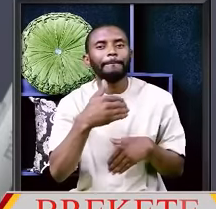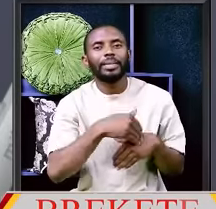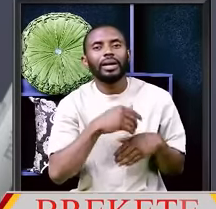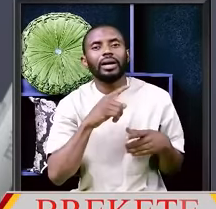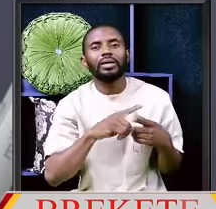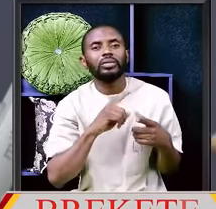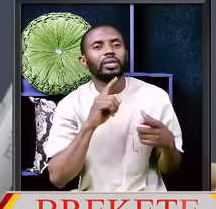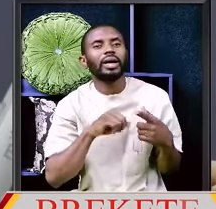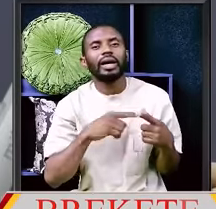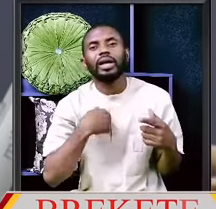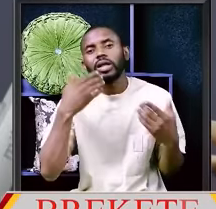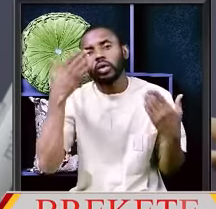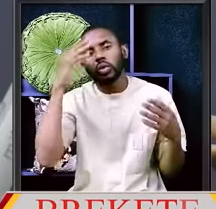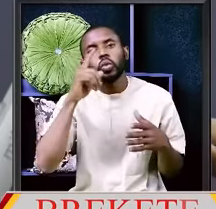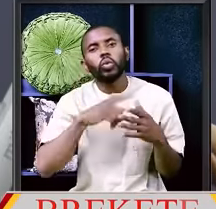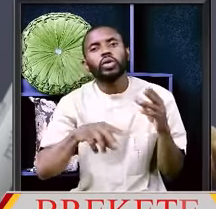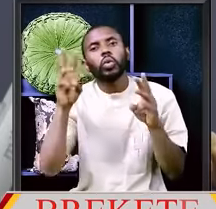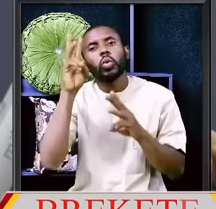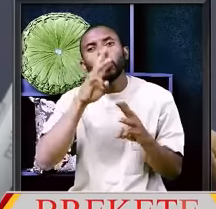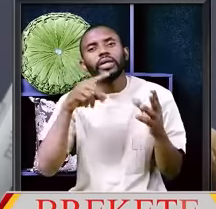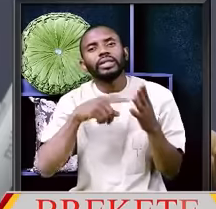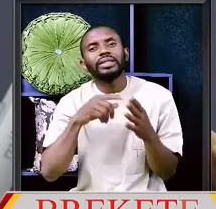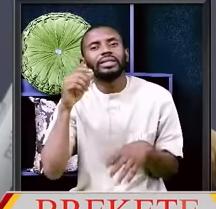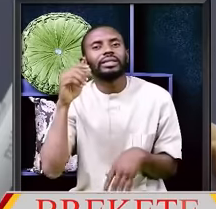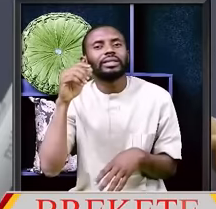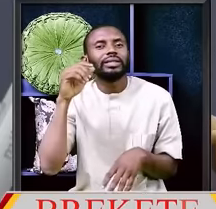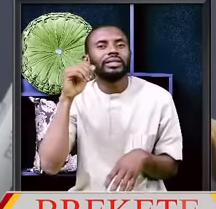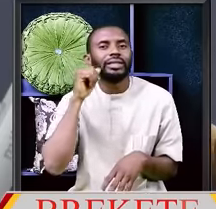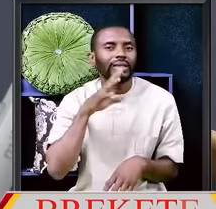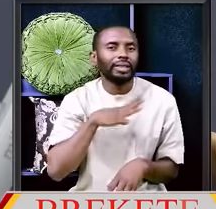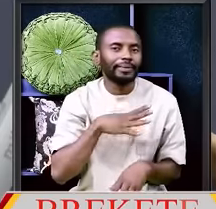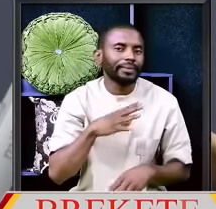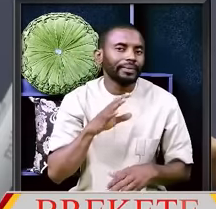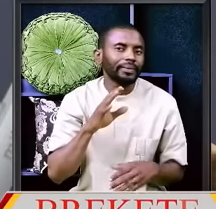I don't know what they worry this lady.